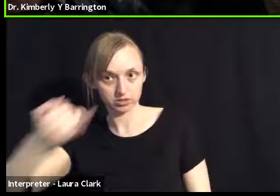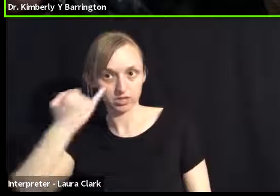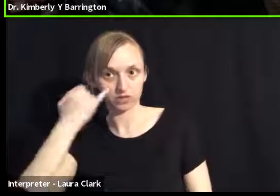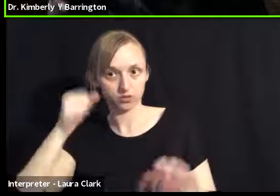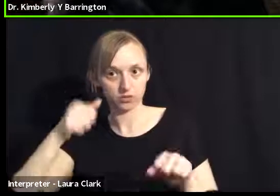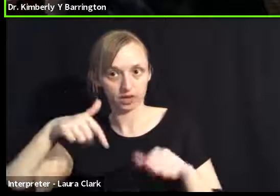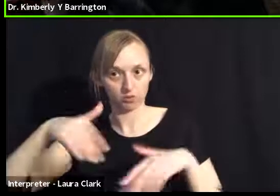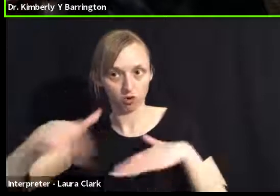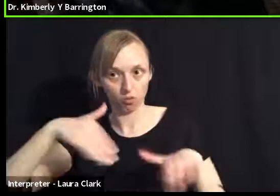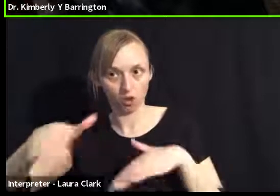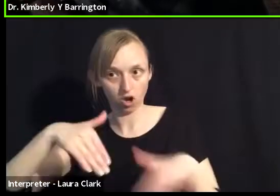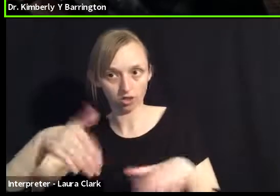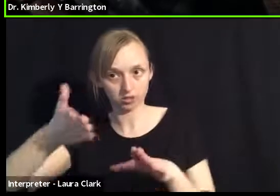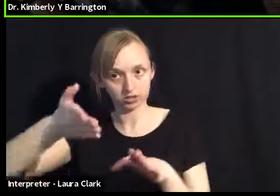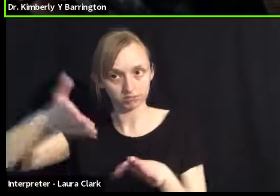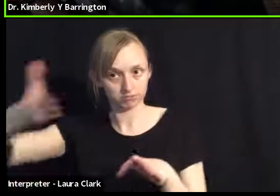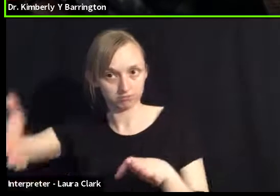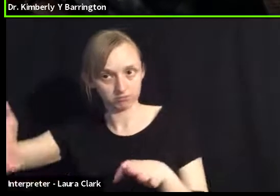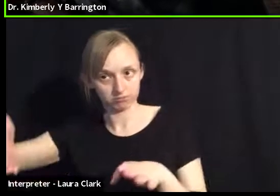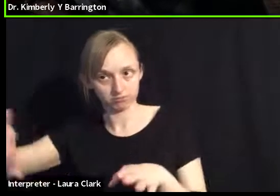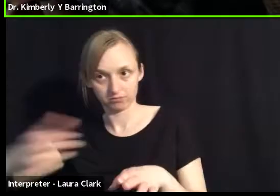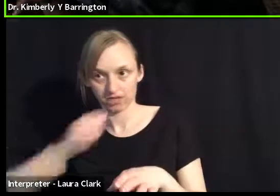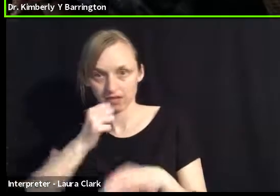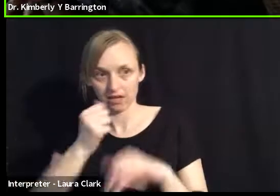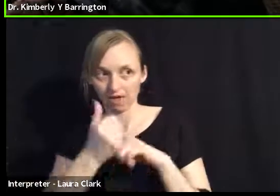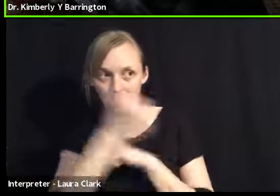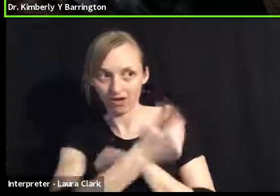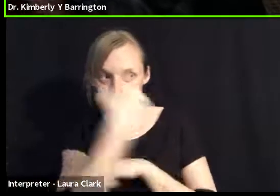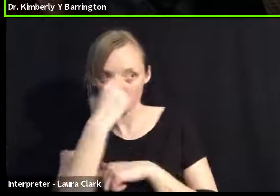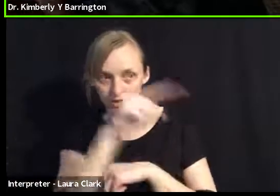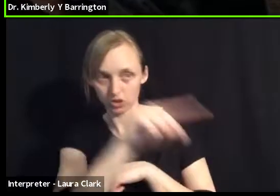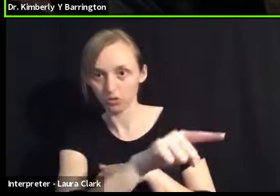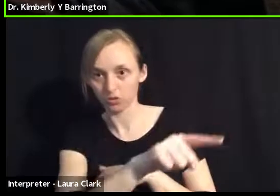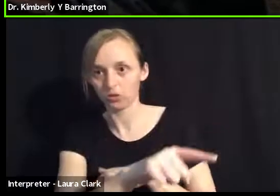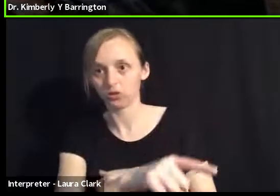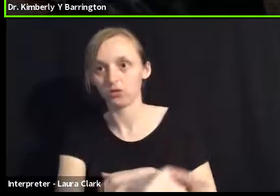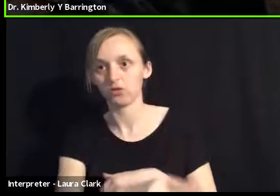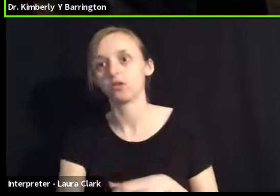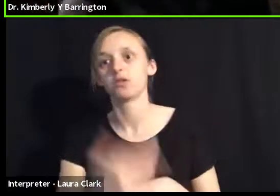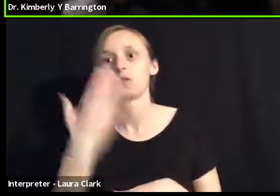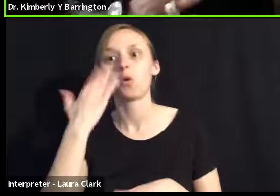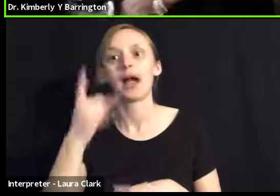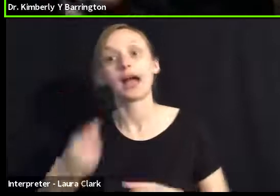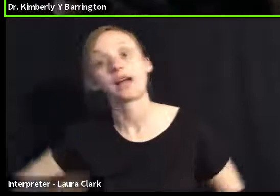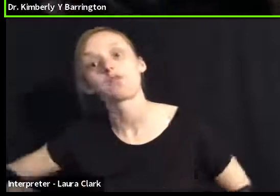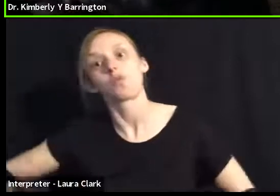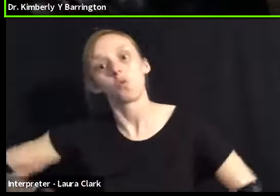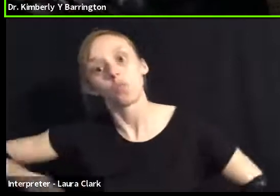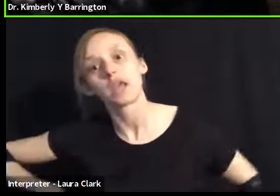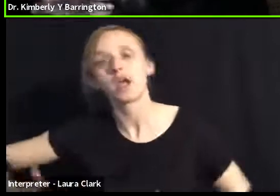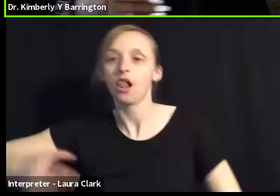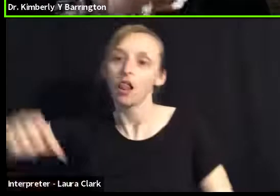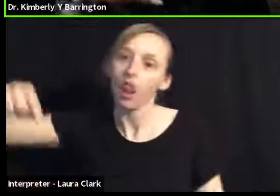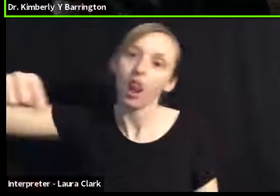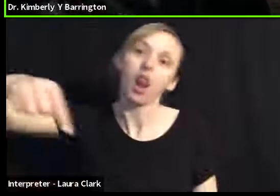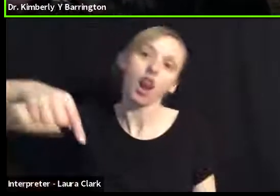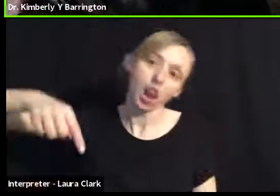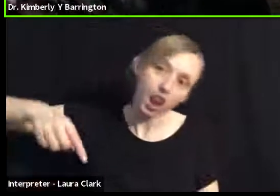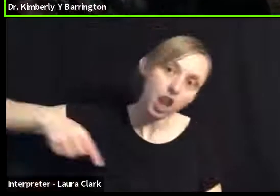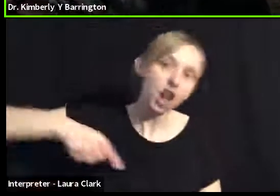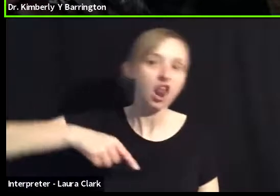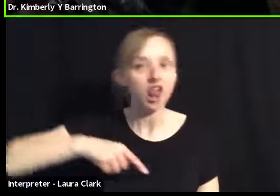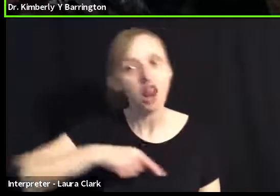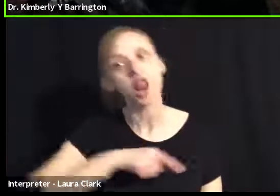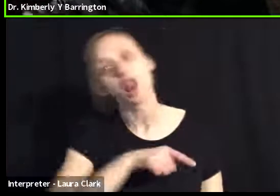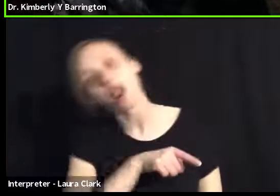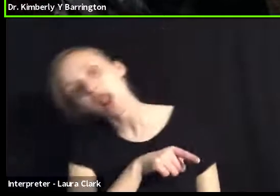know, it's not that far for you. But, you know, why should I have to wheel myself all the way down, or, you know, there's no cutaway in